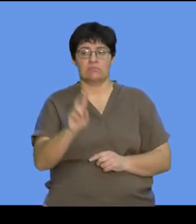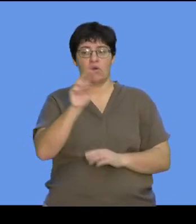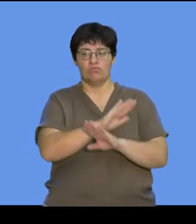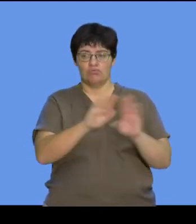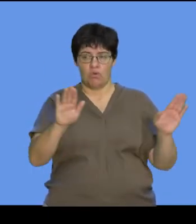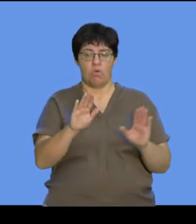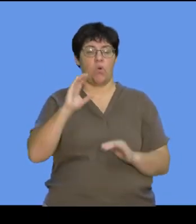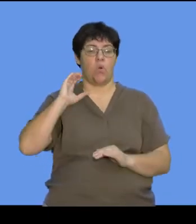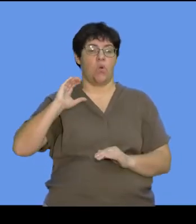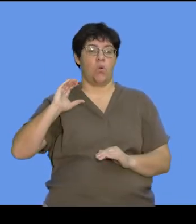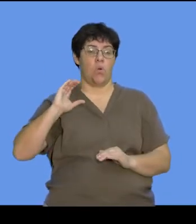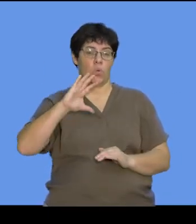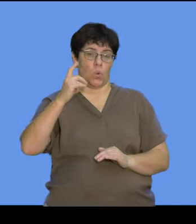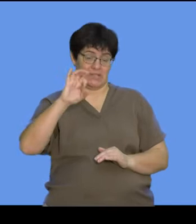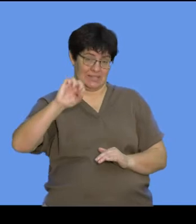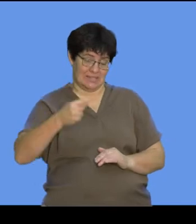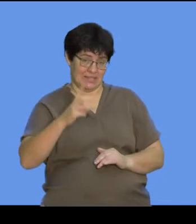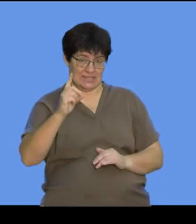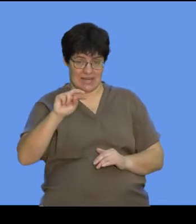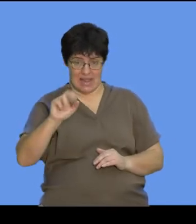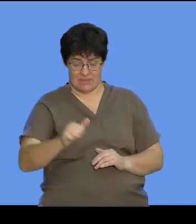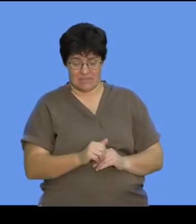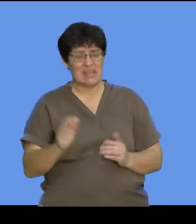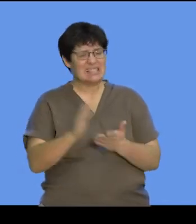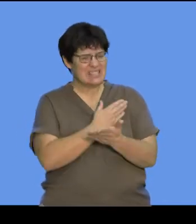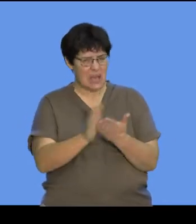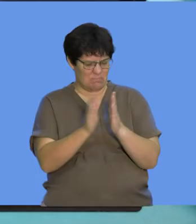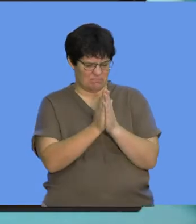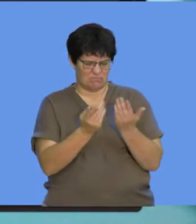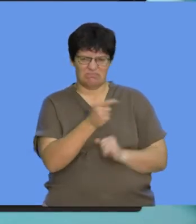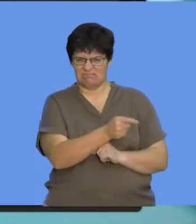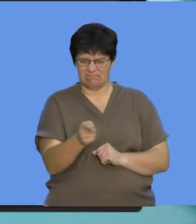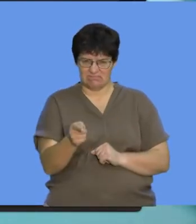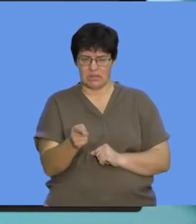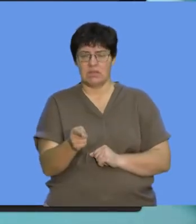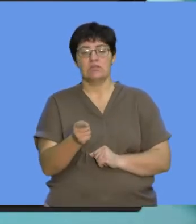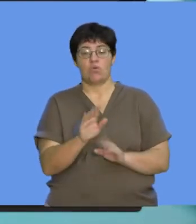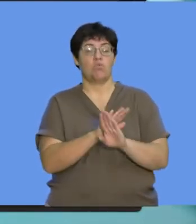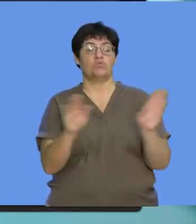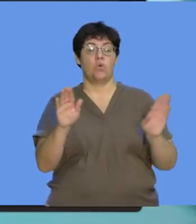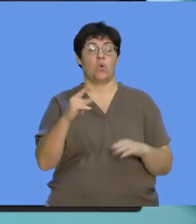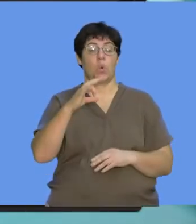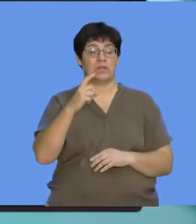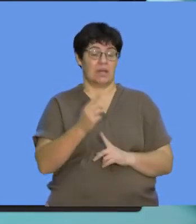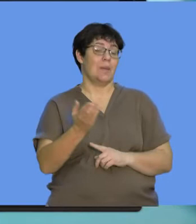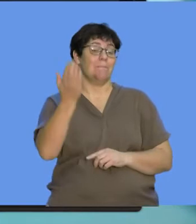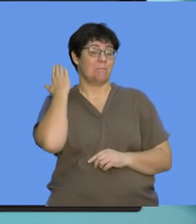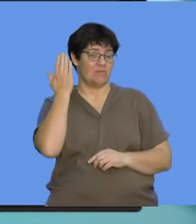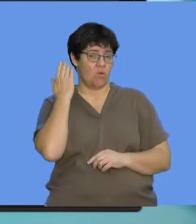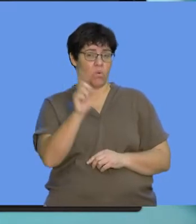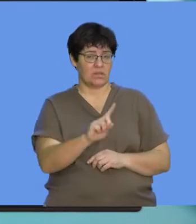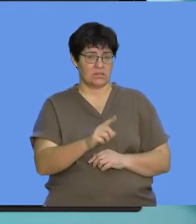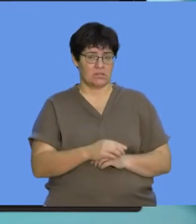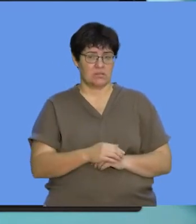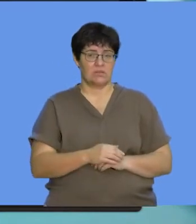as non-coding DNA. In some textbooks, we've referred to non-coding DNA